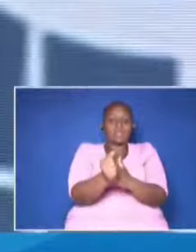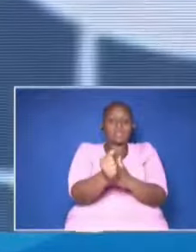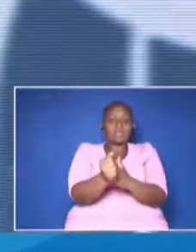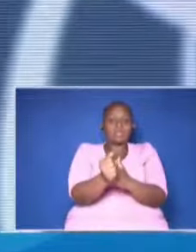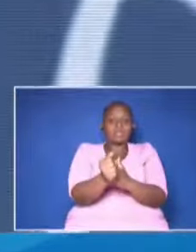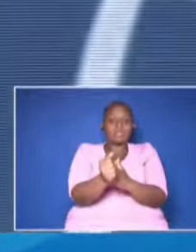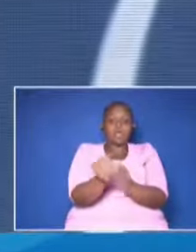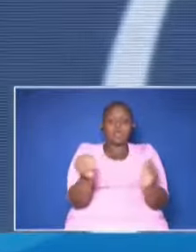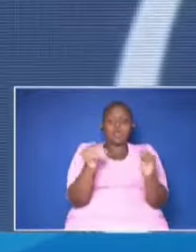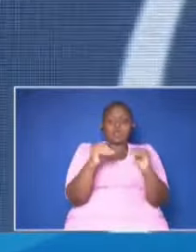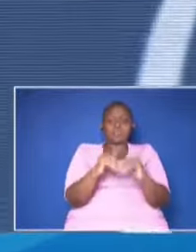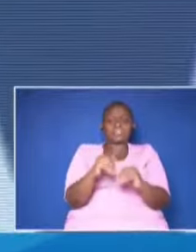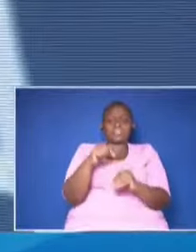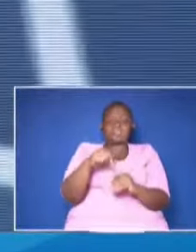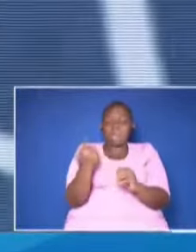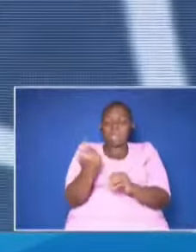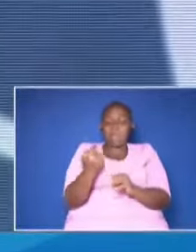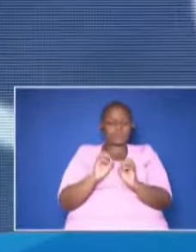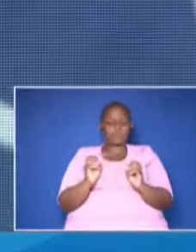issues